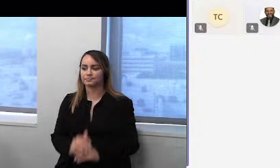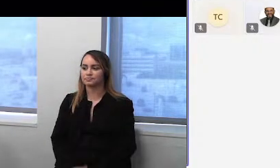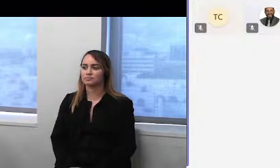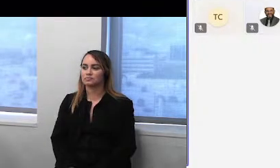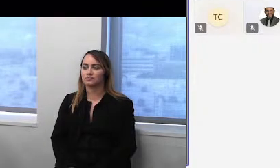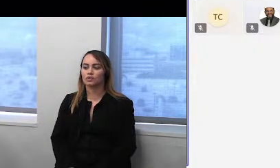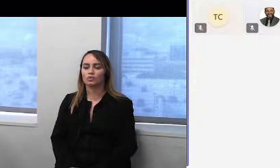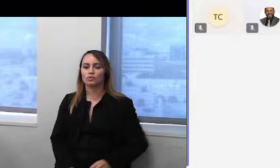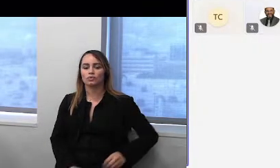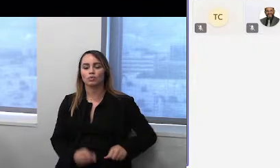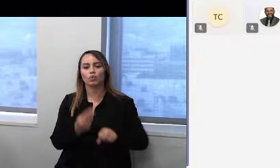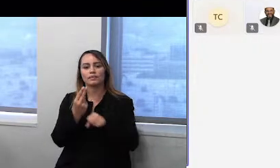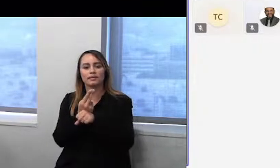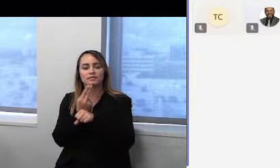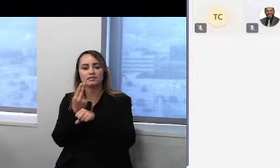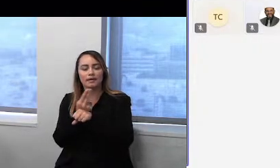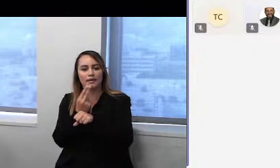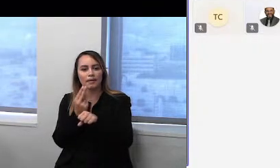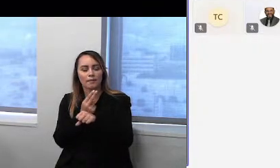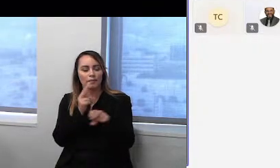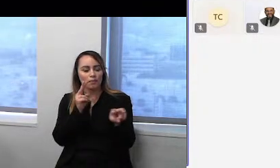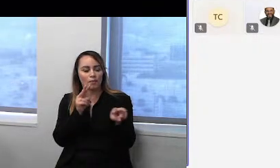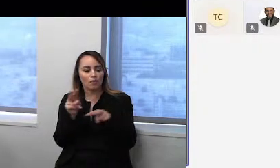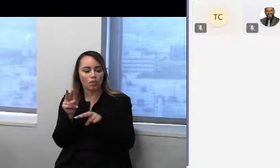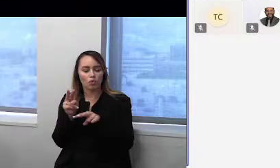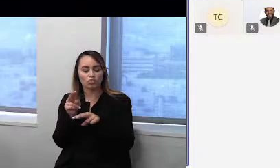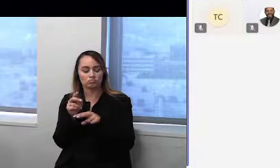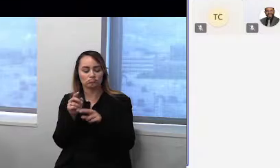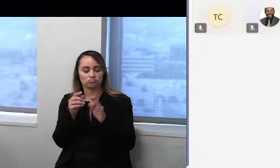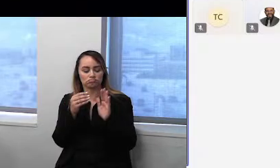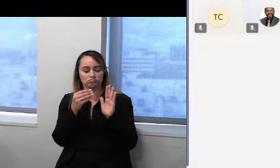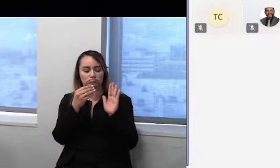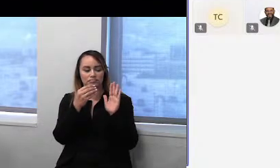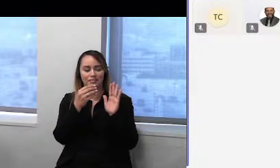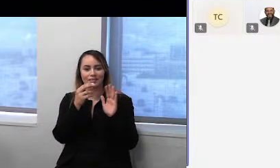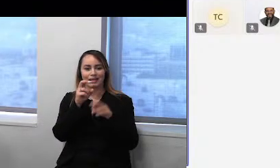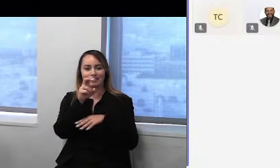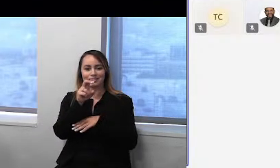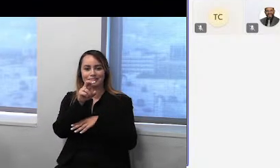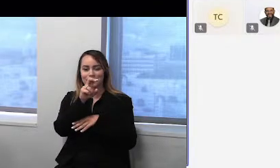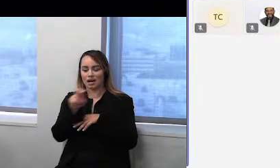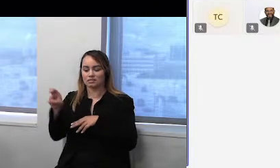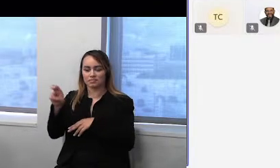transmission planning criteria that allows us to assess the loss of elements in the system,